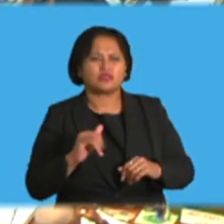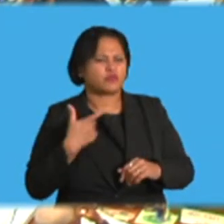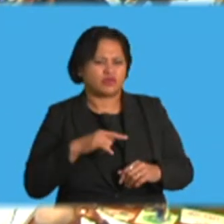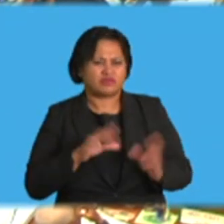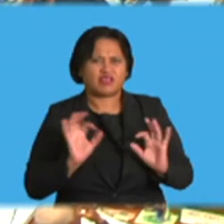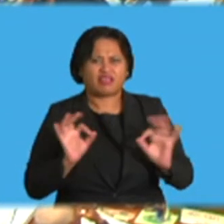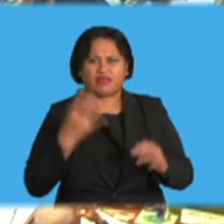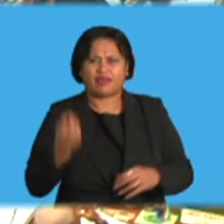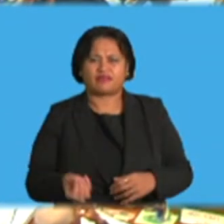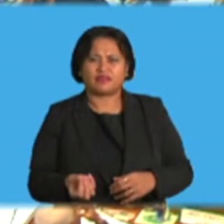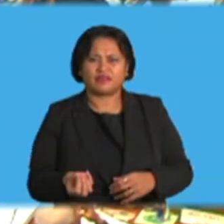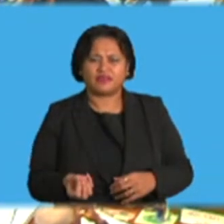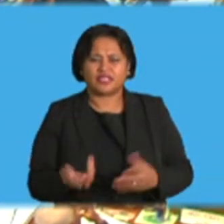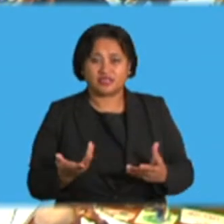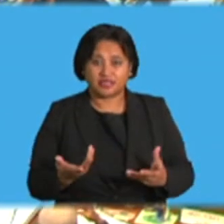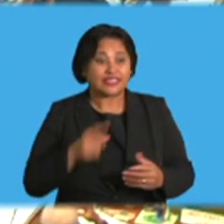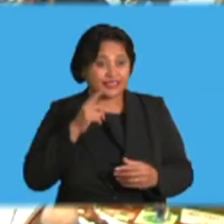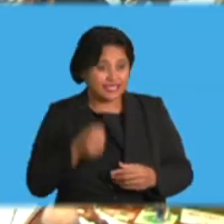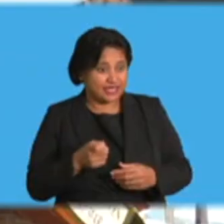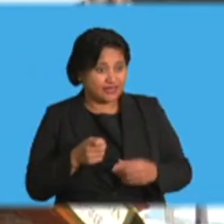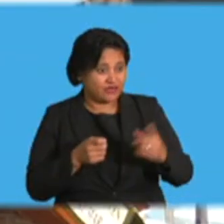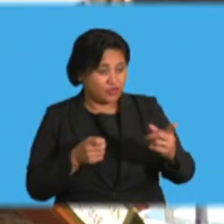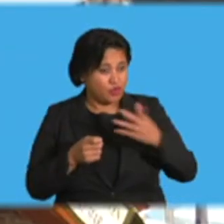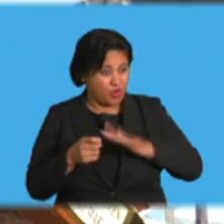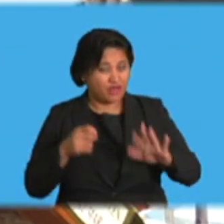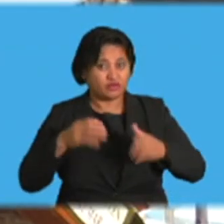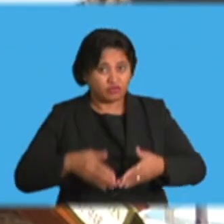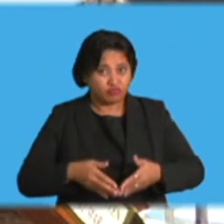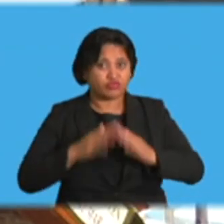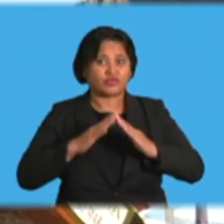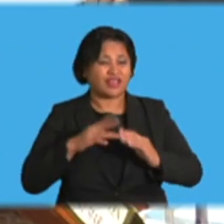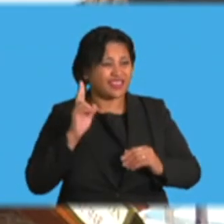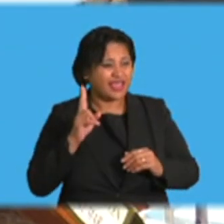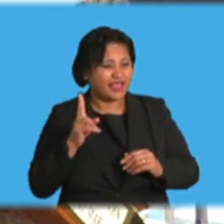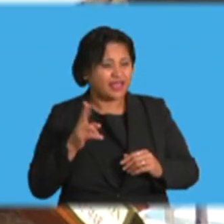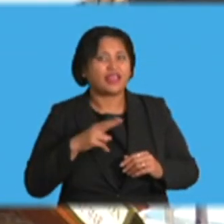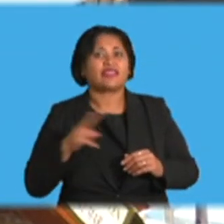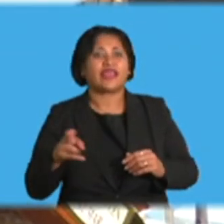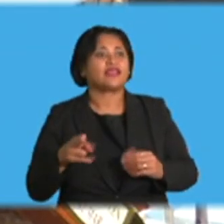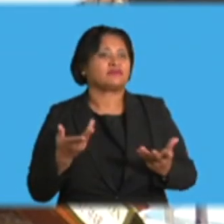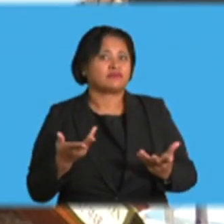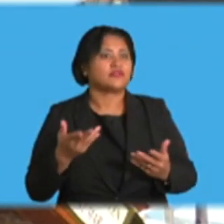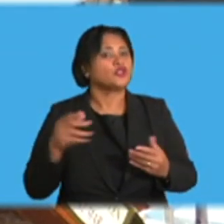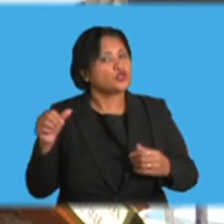exist. If you are asking for revival, then there must be an existing problem of